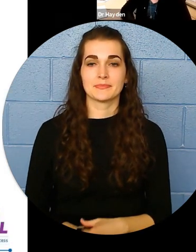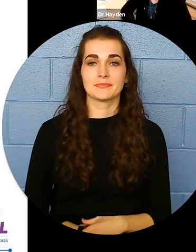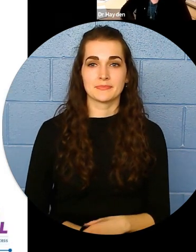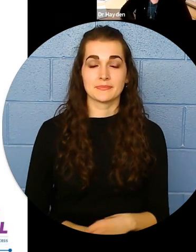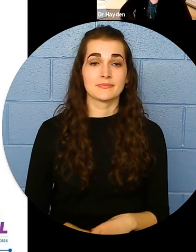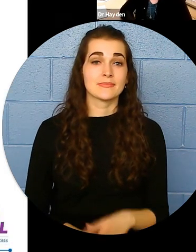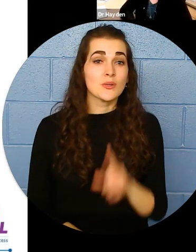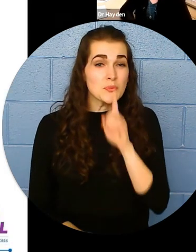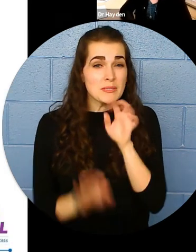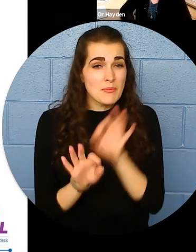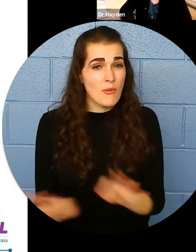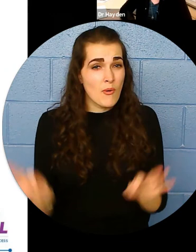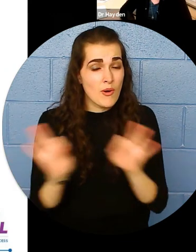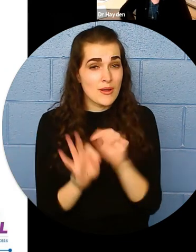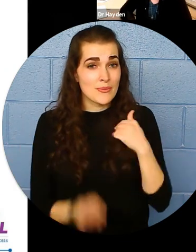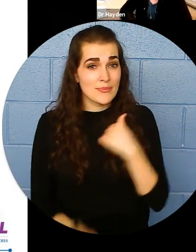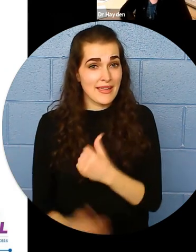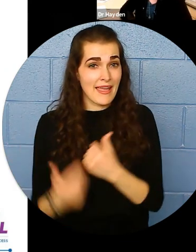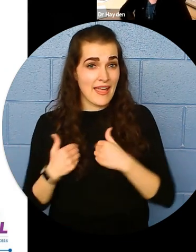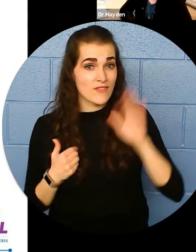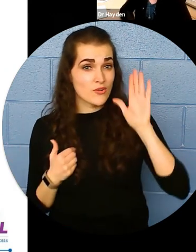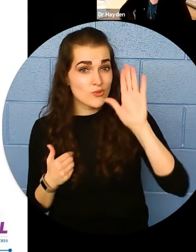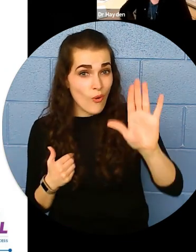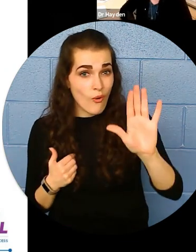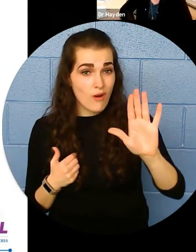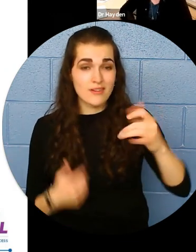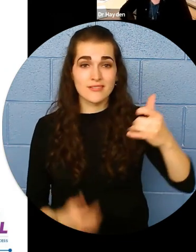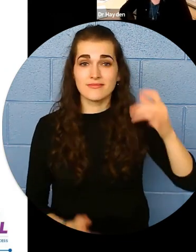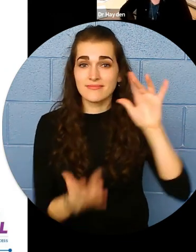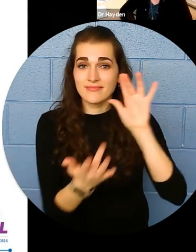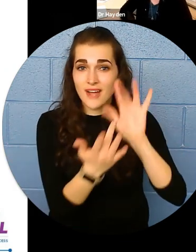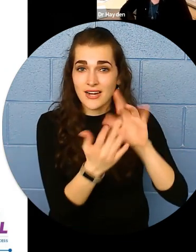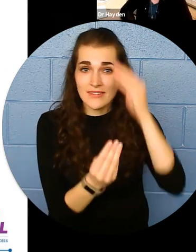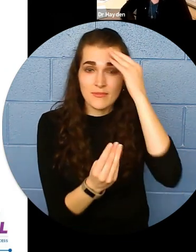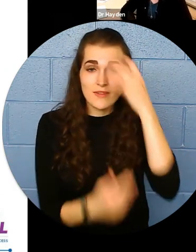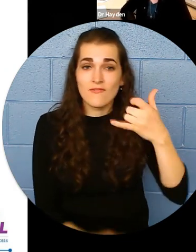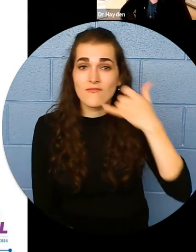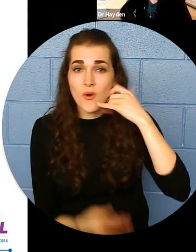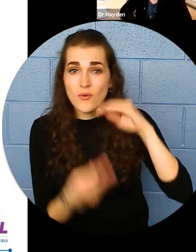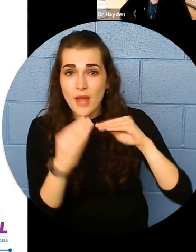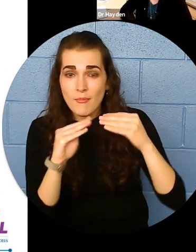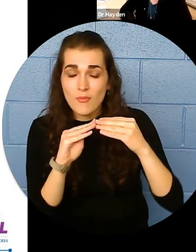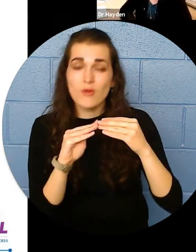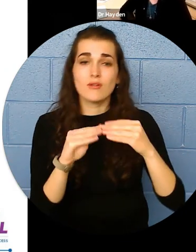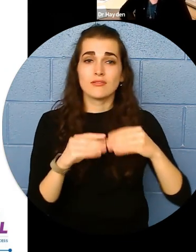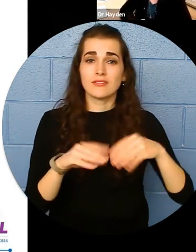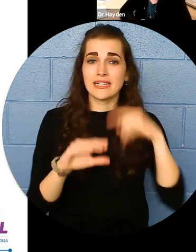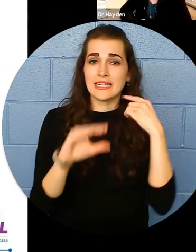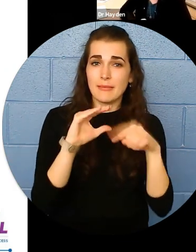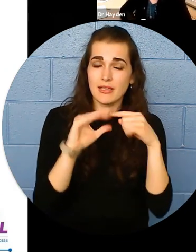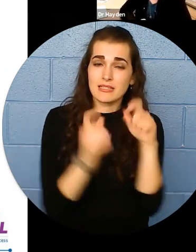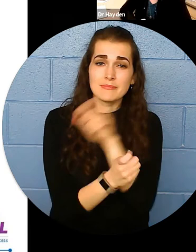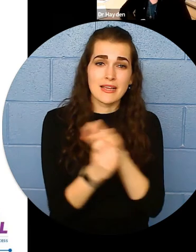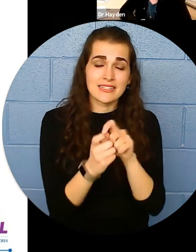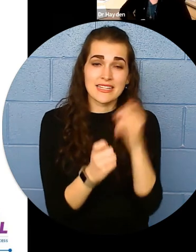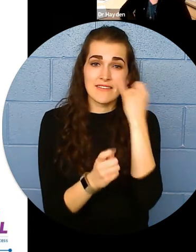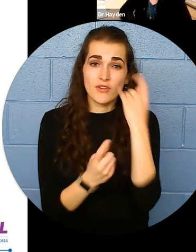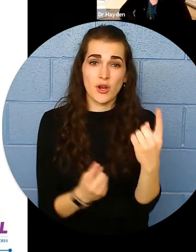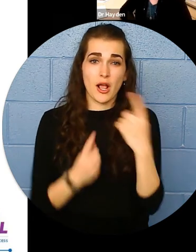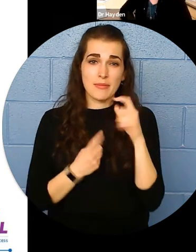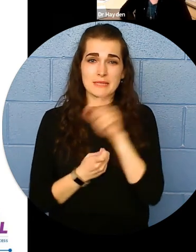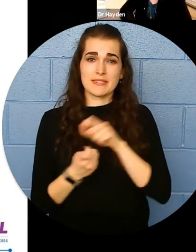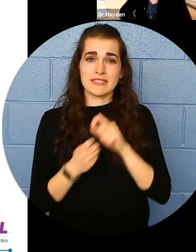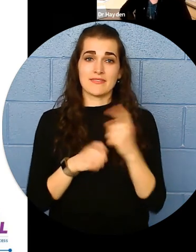It is very important that we have current contact information for you, especially with students returning to the building on certain